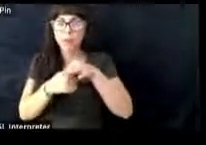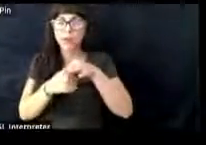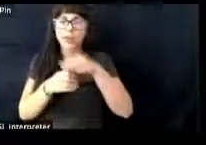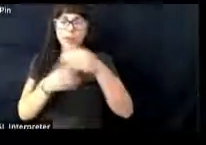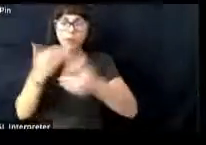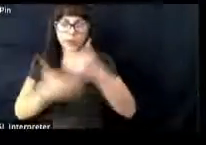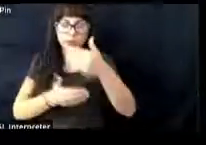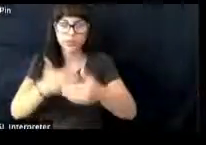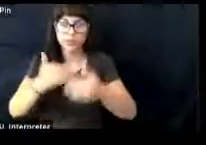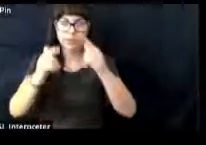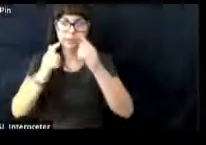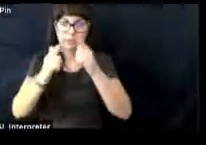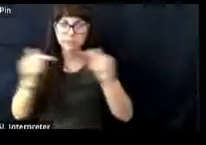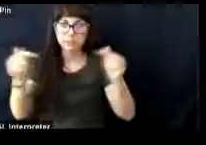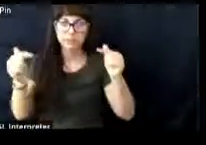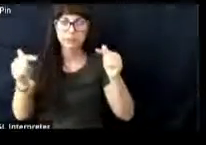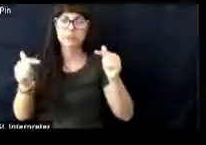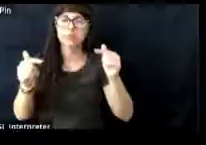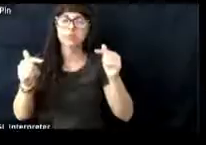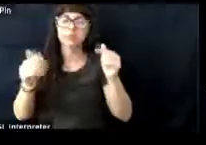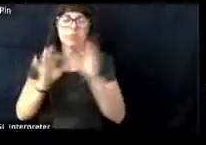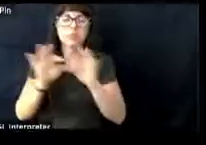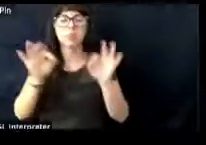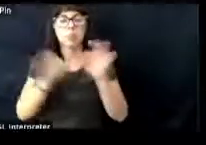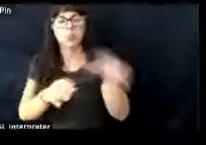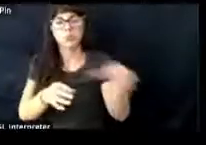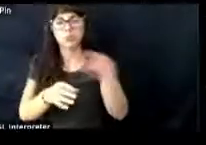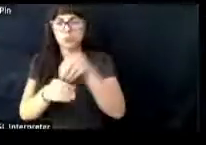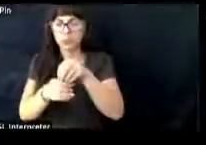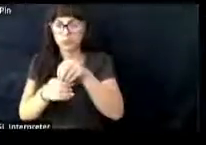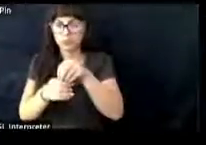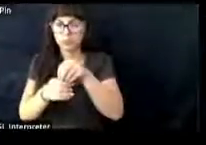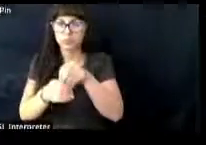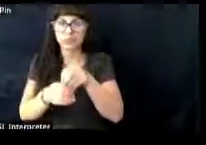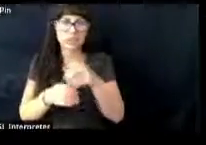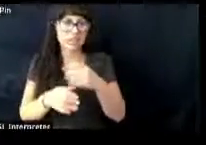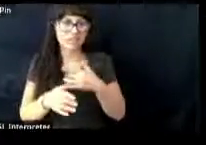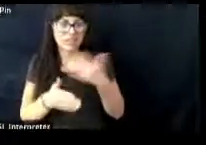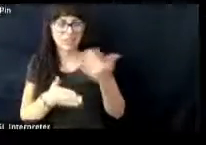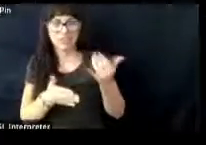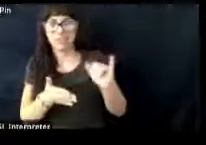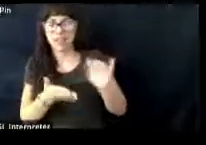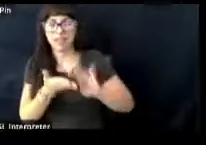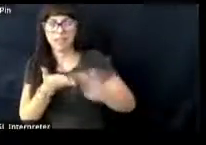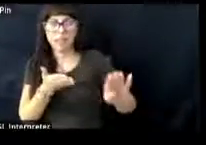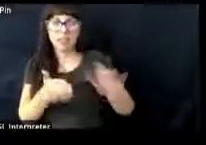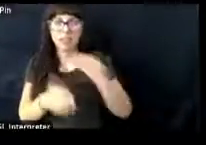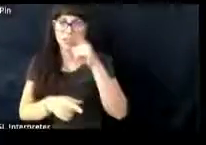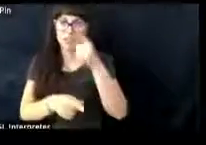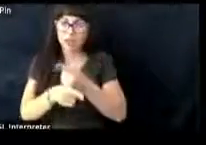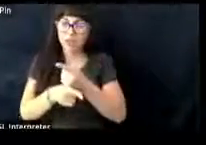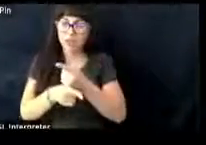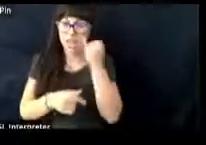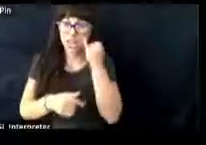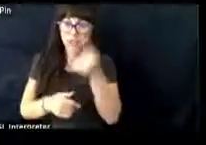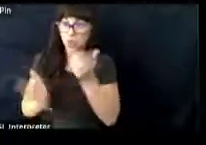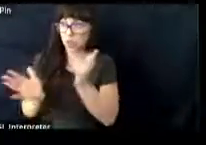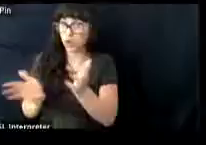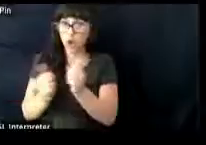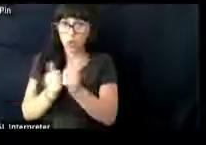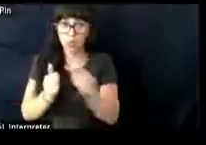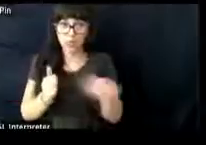it as a whole. That part just feels left out. And when you talk to our community, people feel left